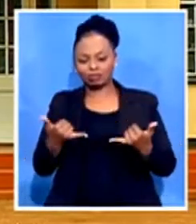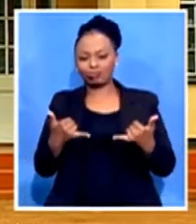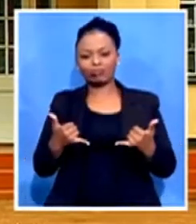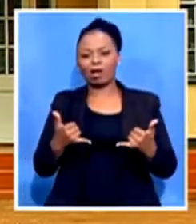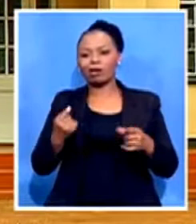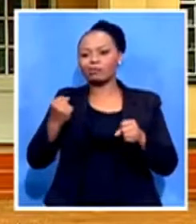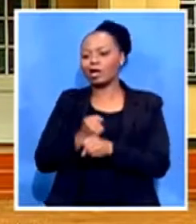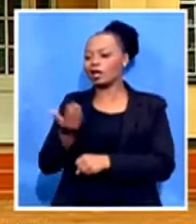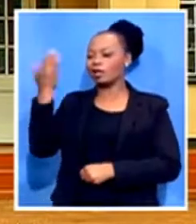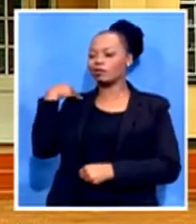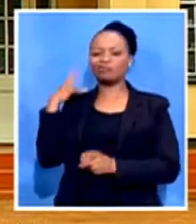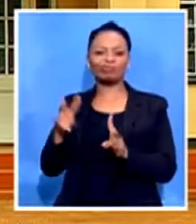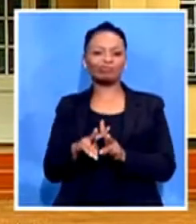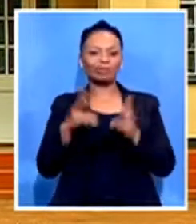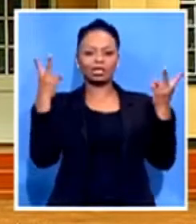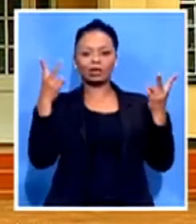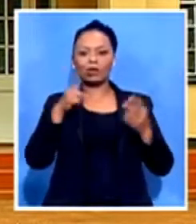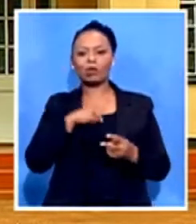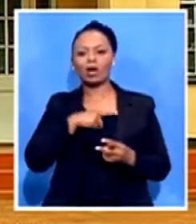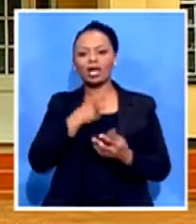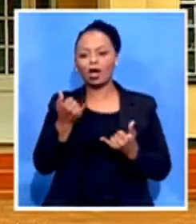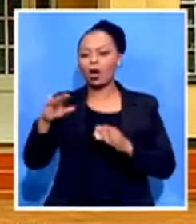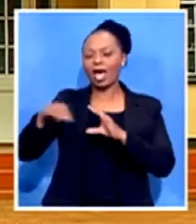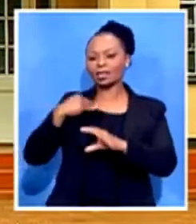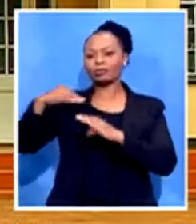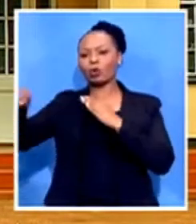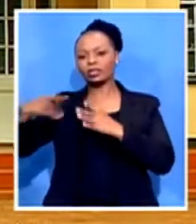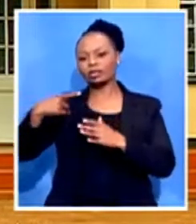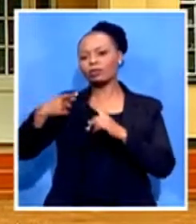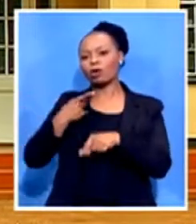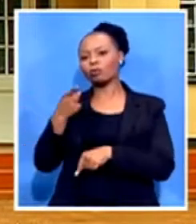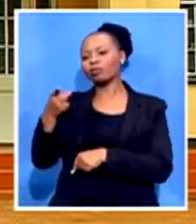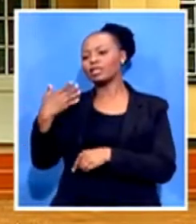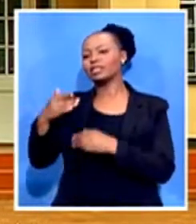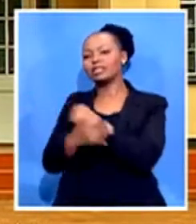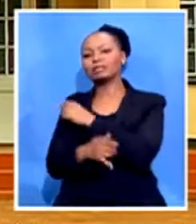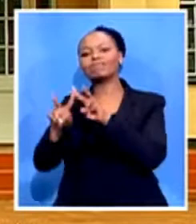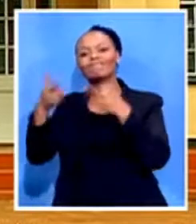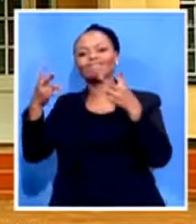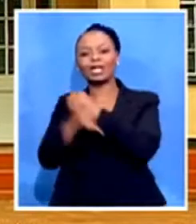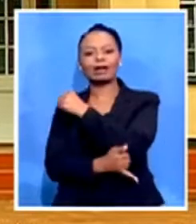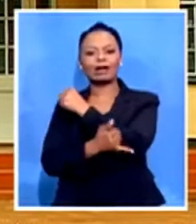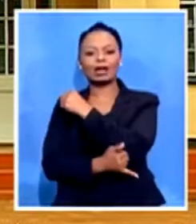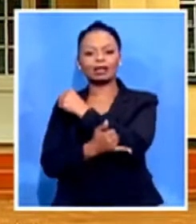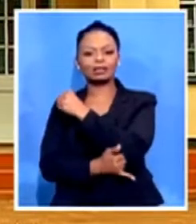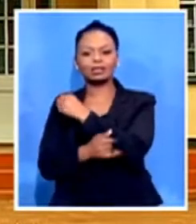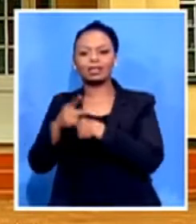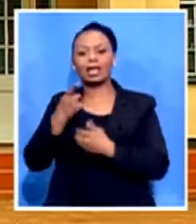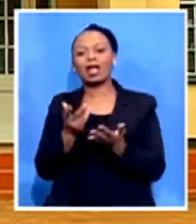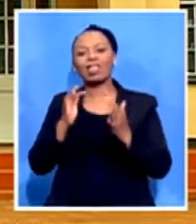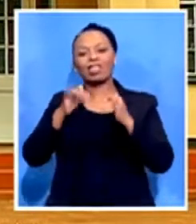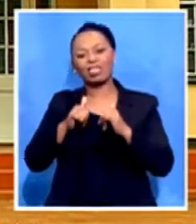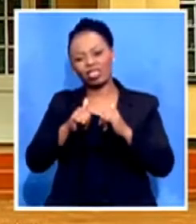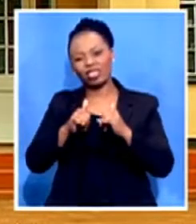world. Now the boat started rocking after that, allegations of corruption, allegations of